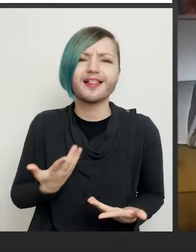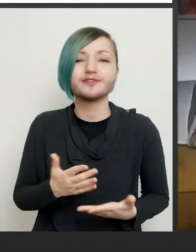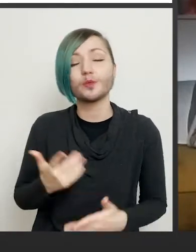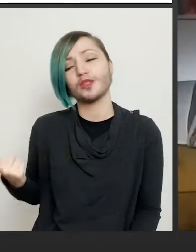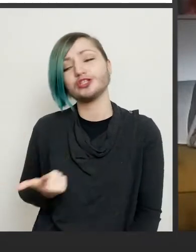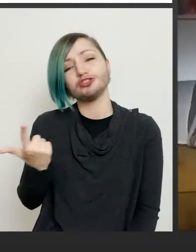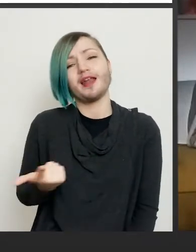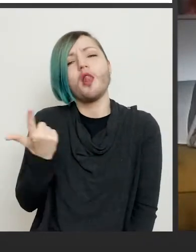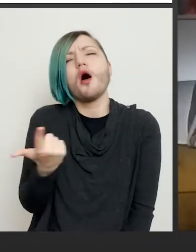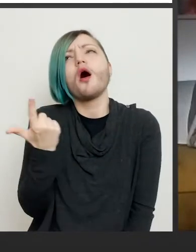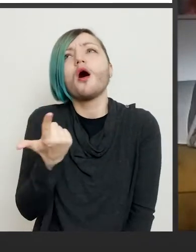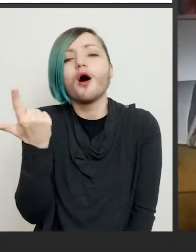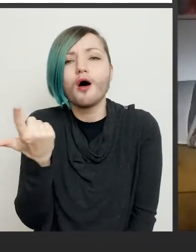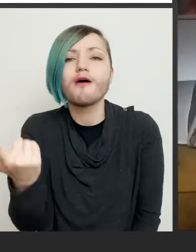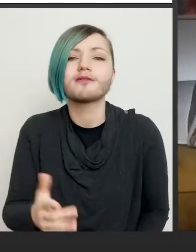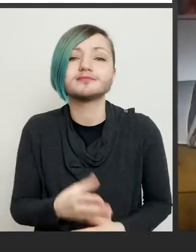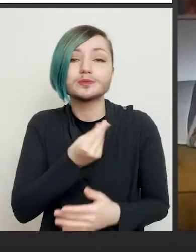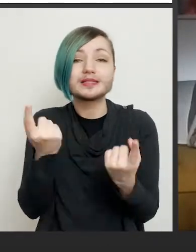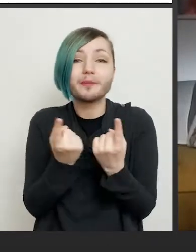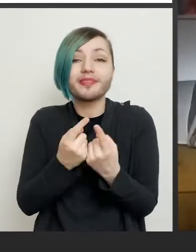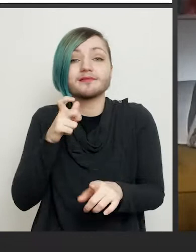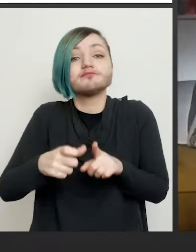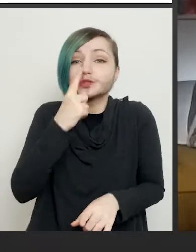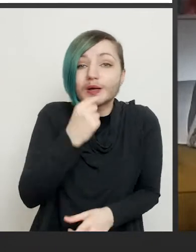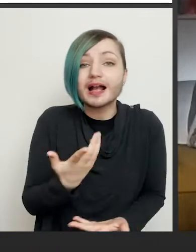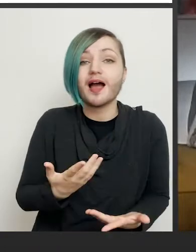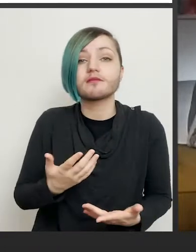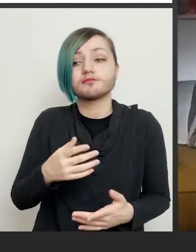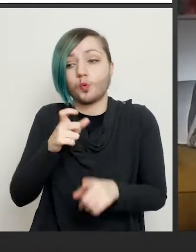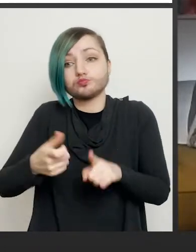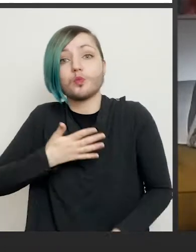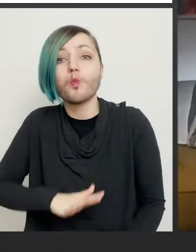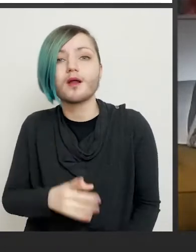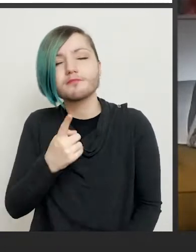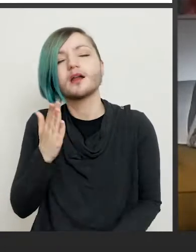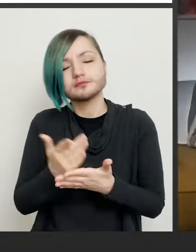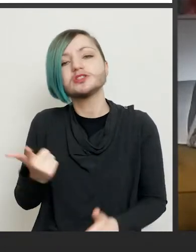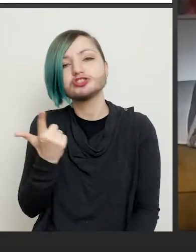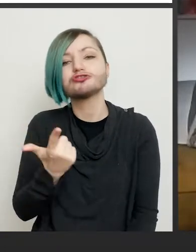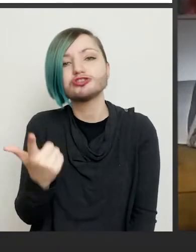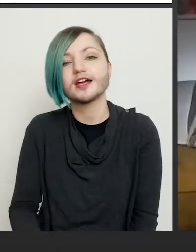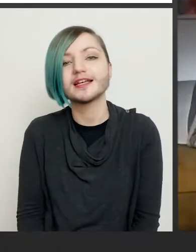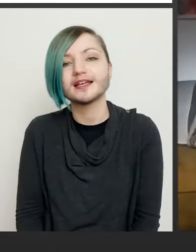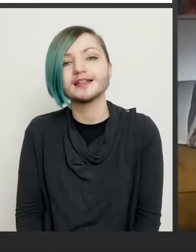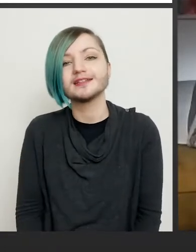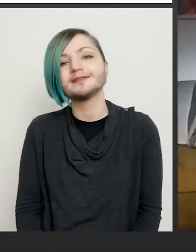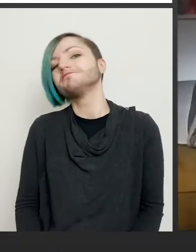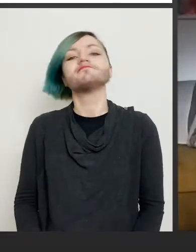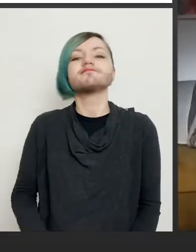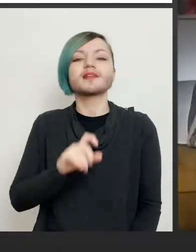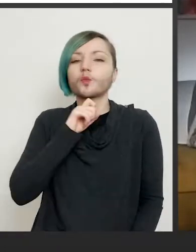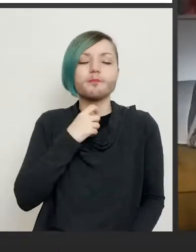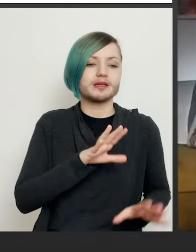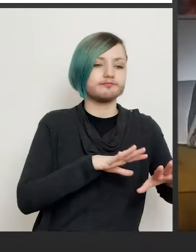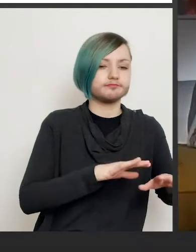know, there's things that we can do and we want to do, but you know, it's a journey. You know, it's never going to be, you're never going to go from A to B